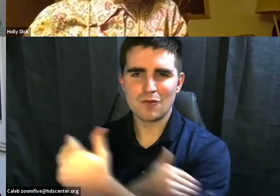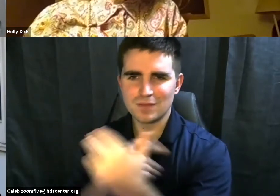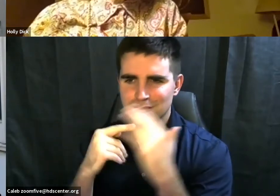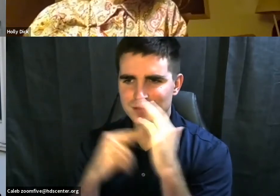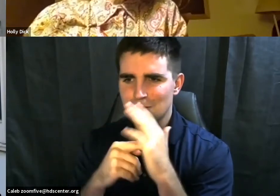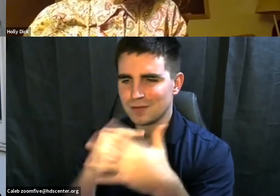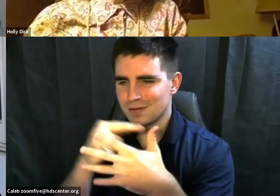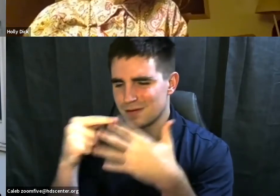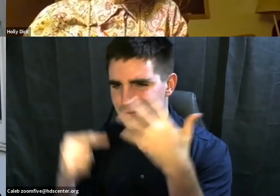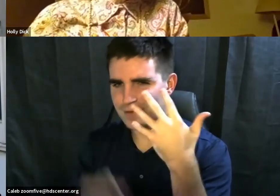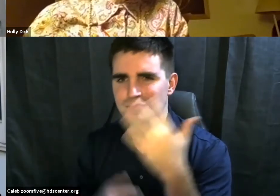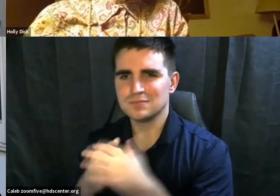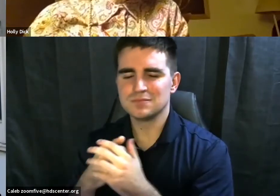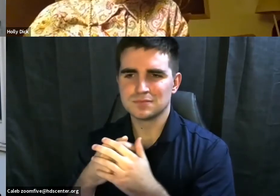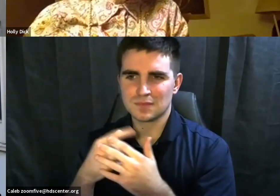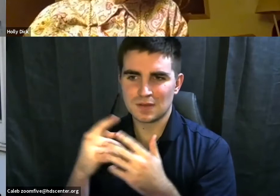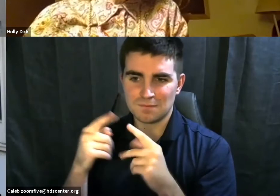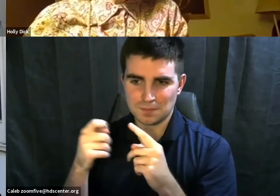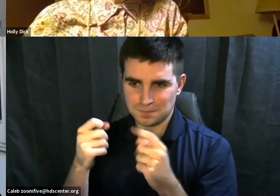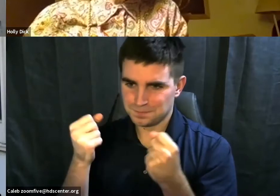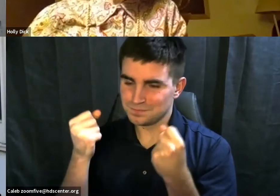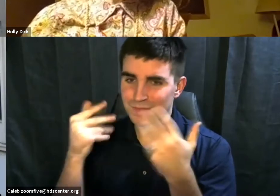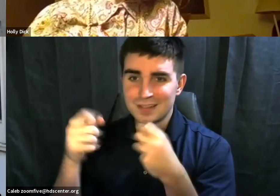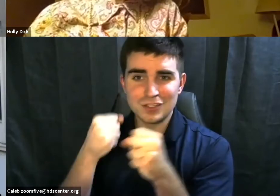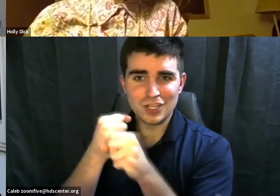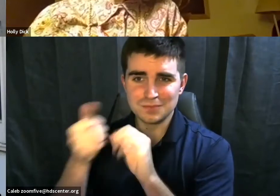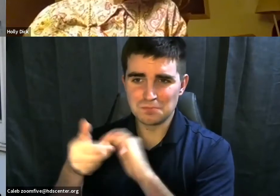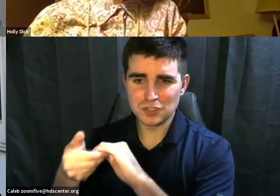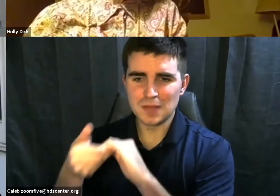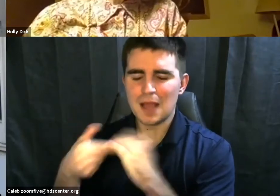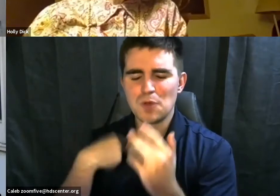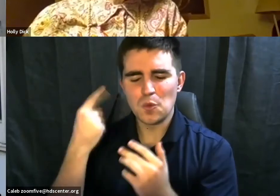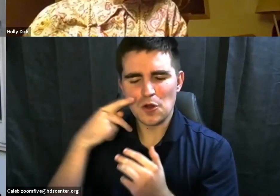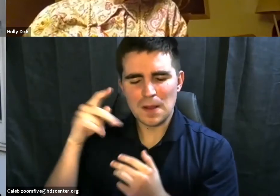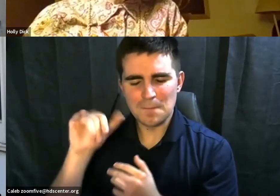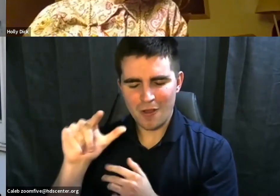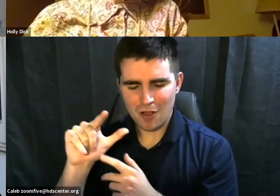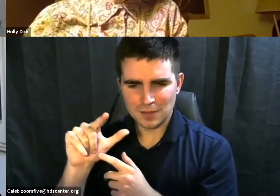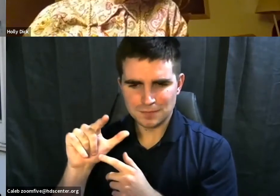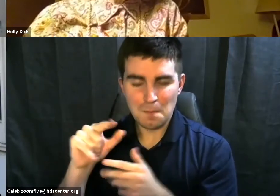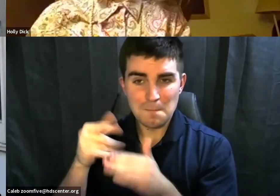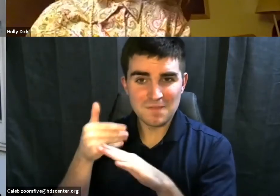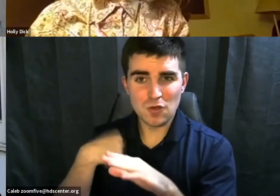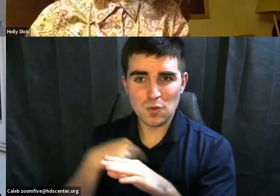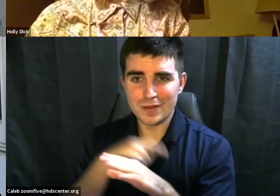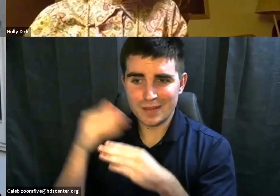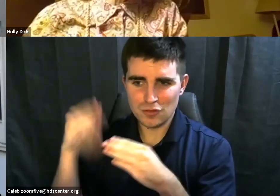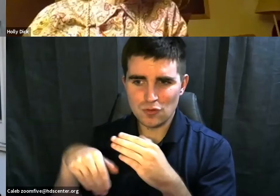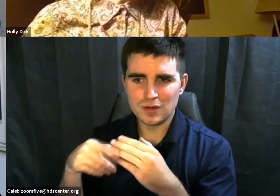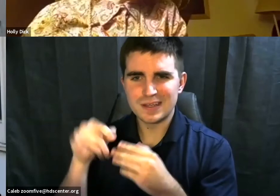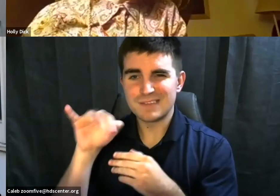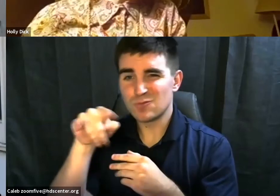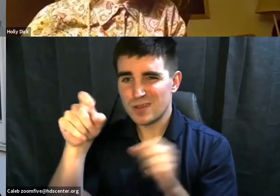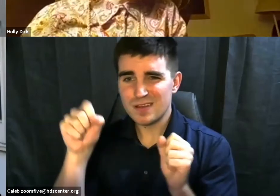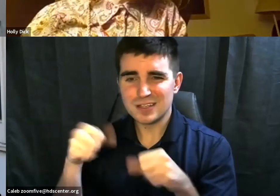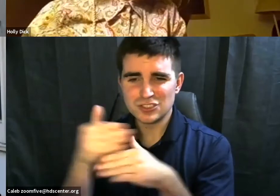came as a result of what became a multi-year partnership. I'm wondering, Paul, before we conclude, if you could just share, just like